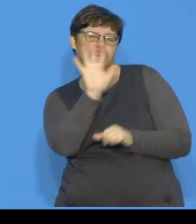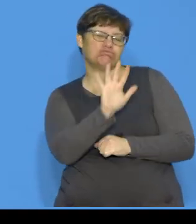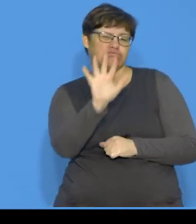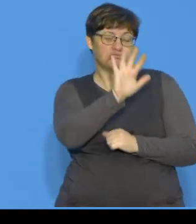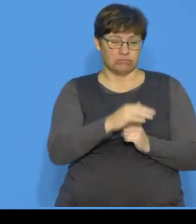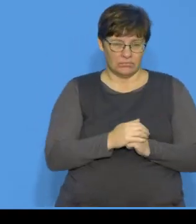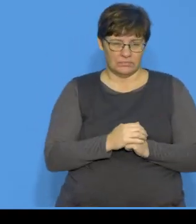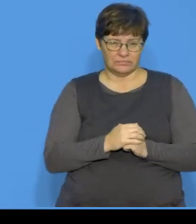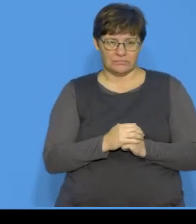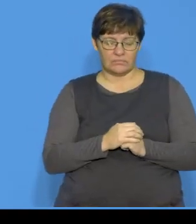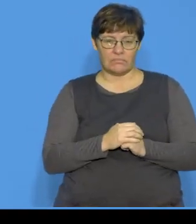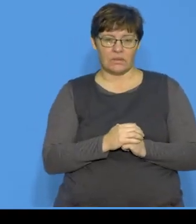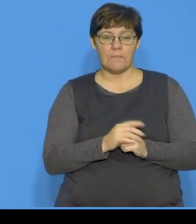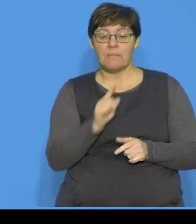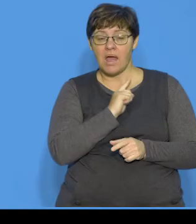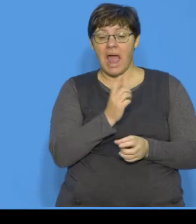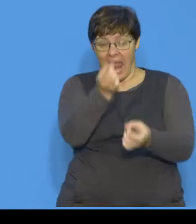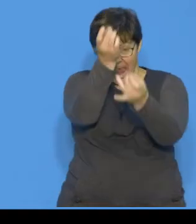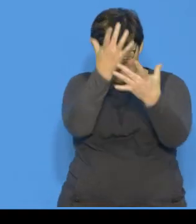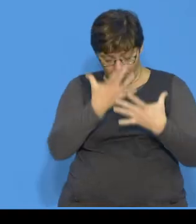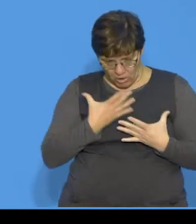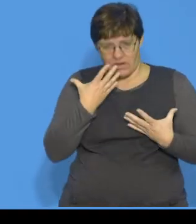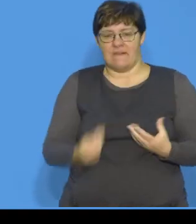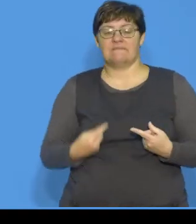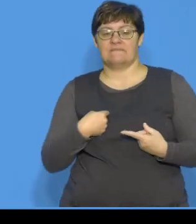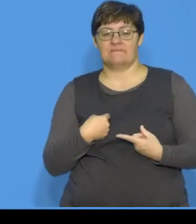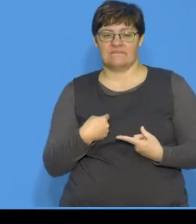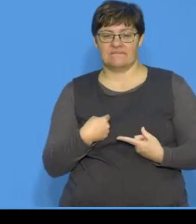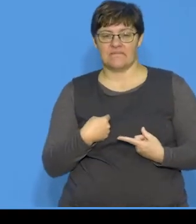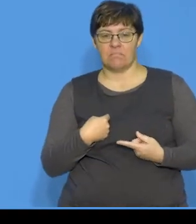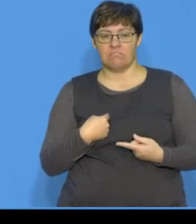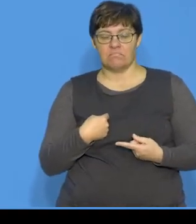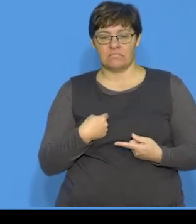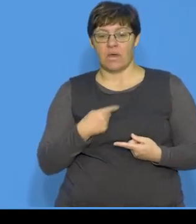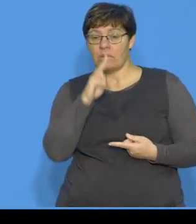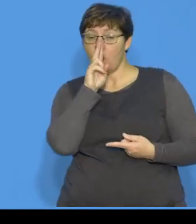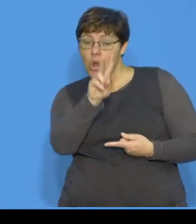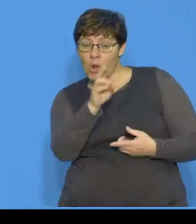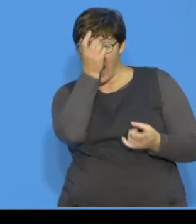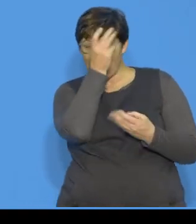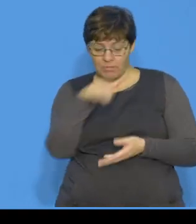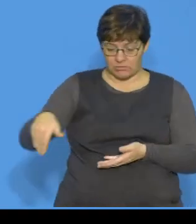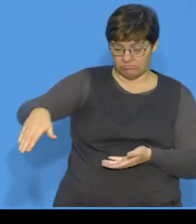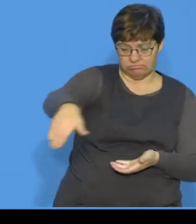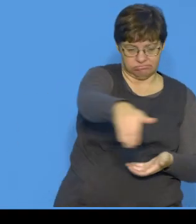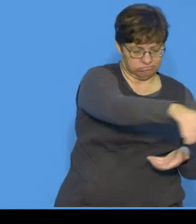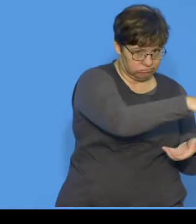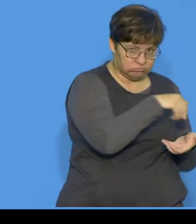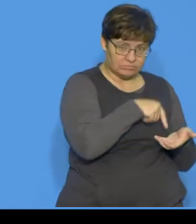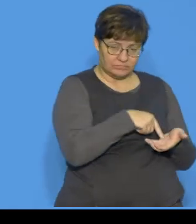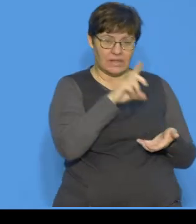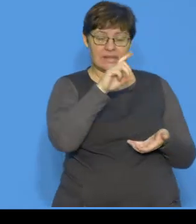very informed guess, and you need to look at data in order